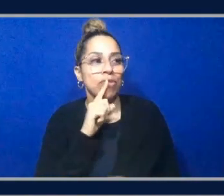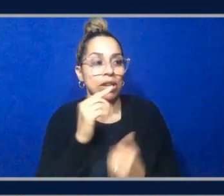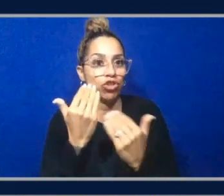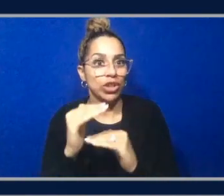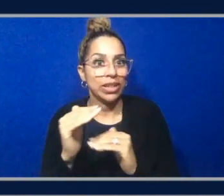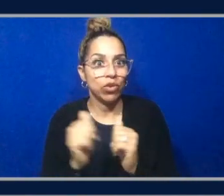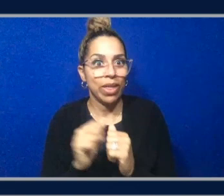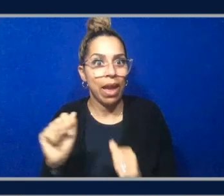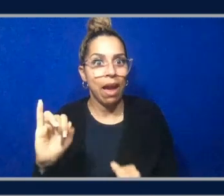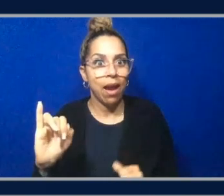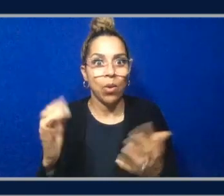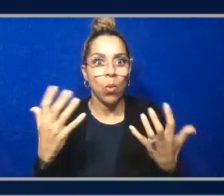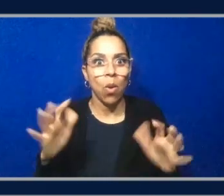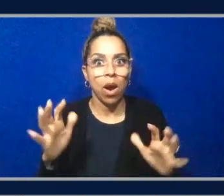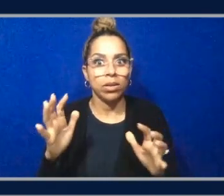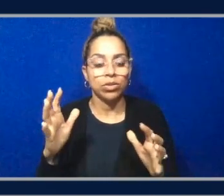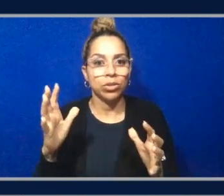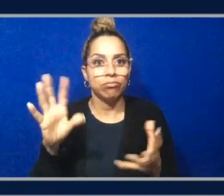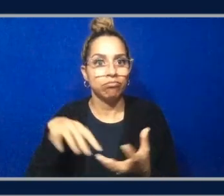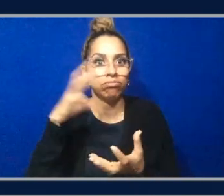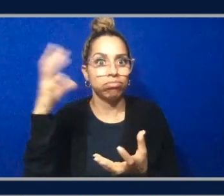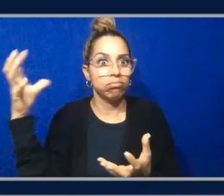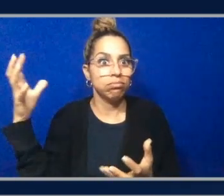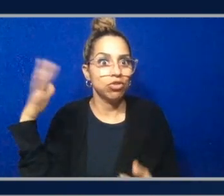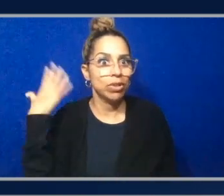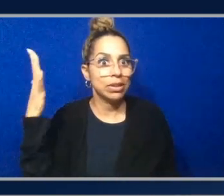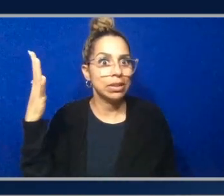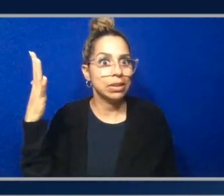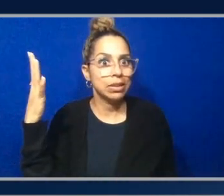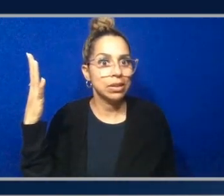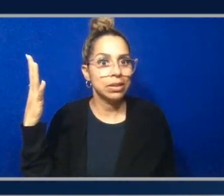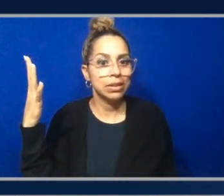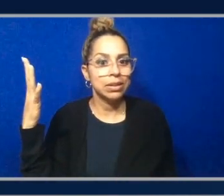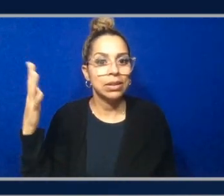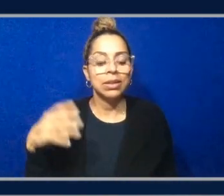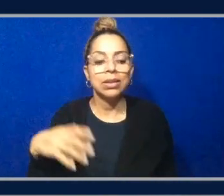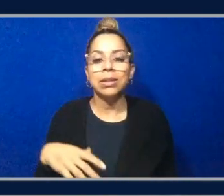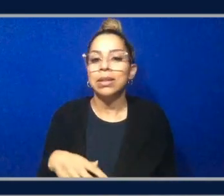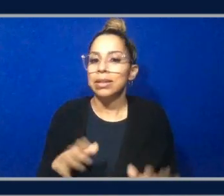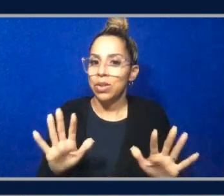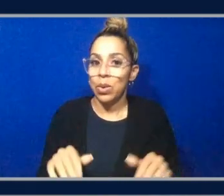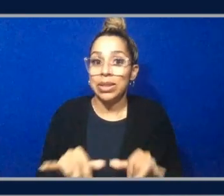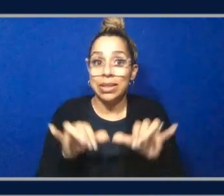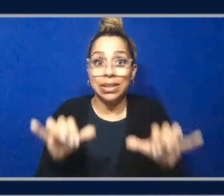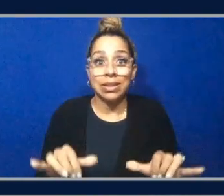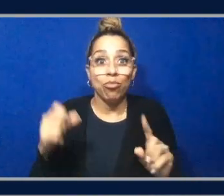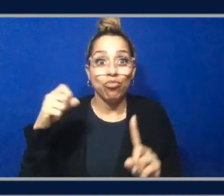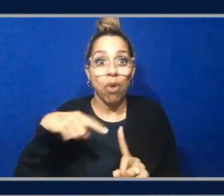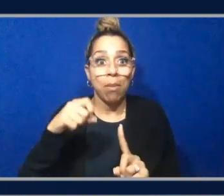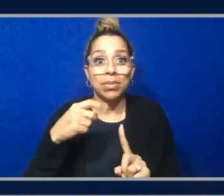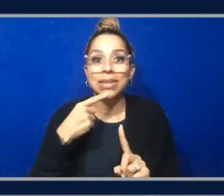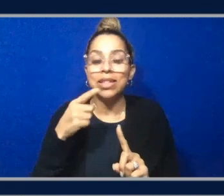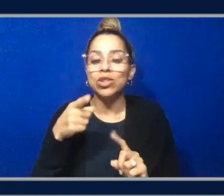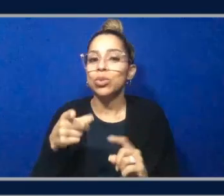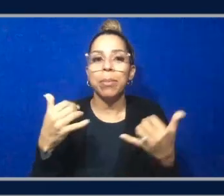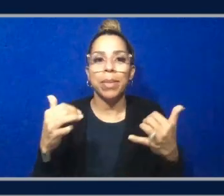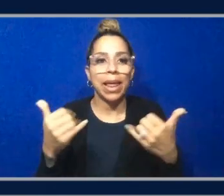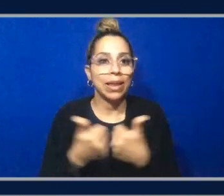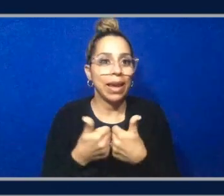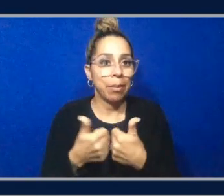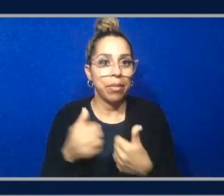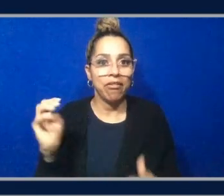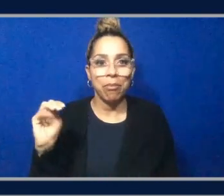go too crazy, especially in that kind of life. Okay. So in the system prompt, it says basically you're playing the game of Minecraft.